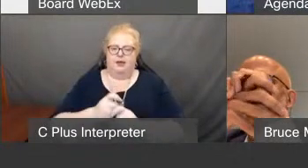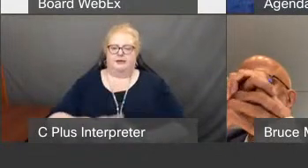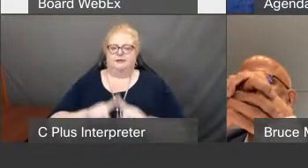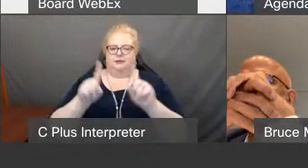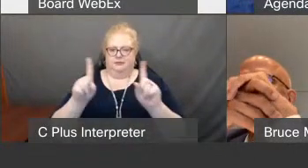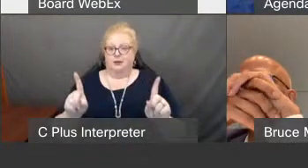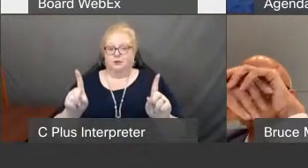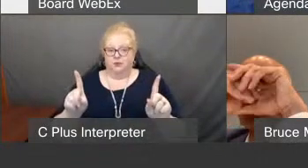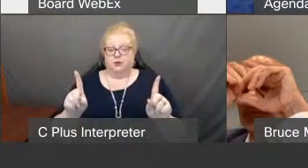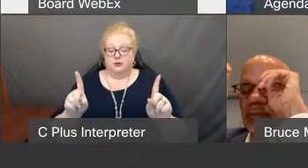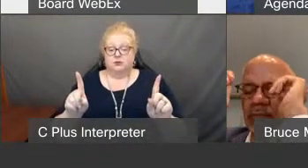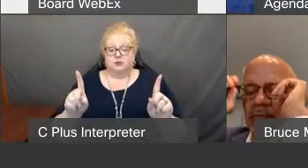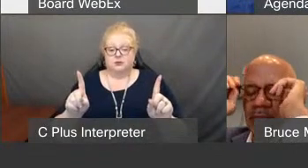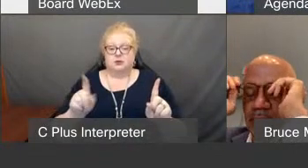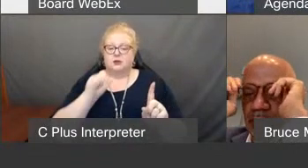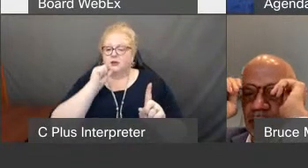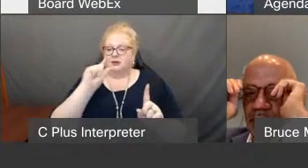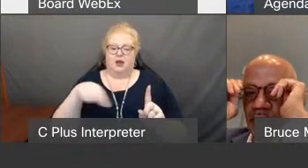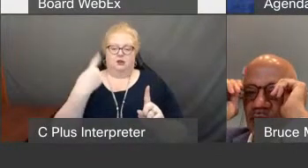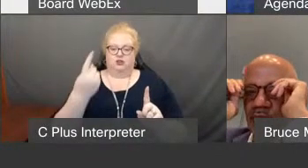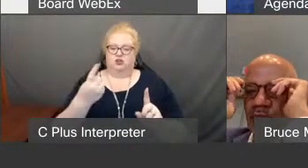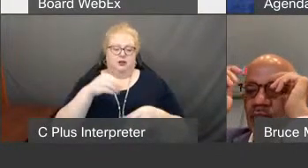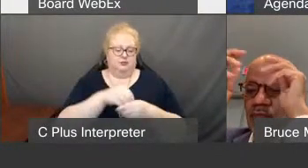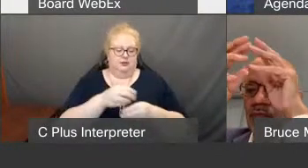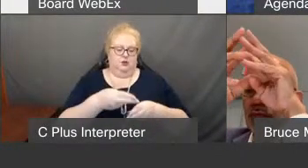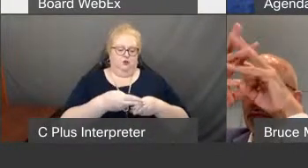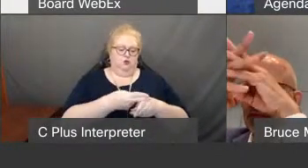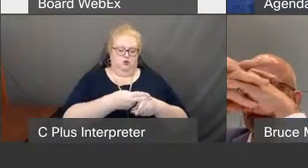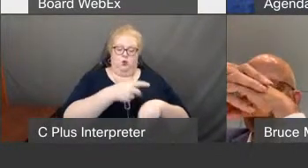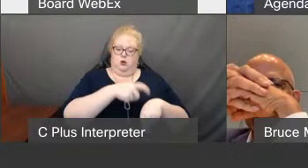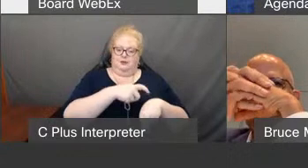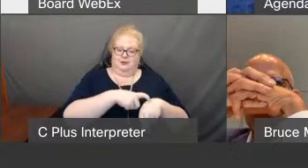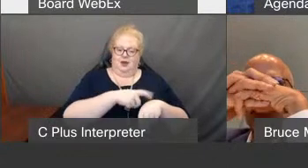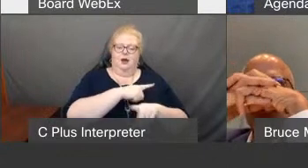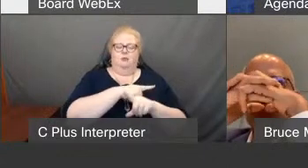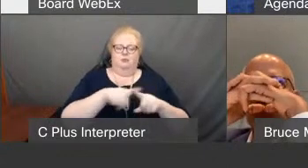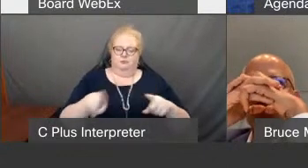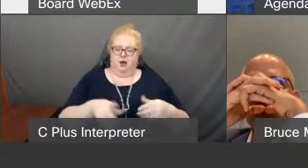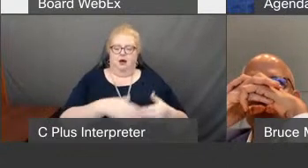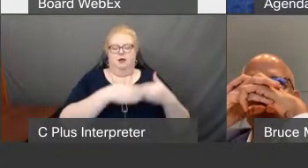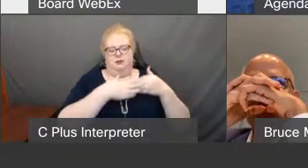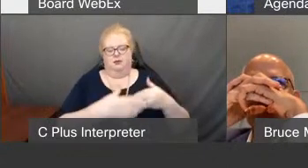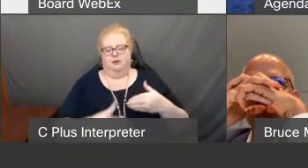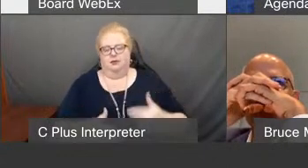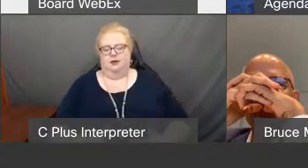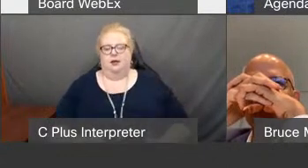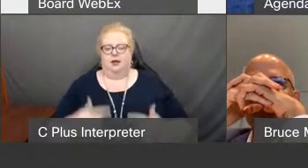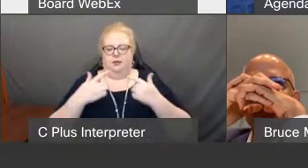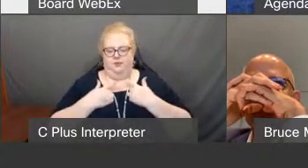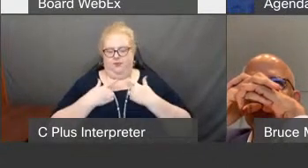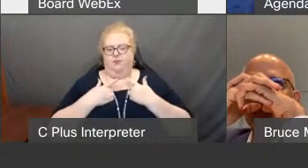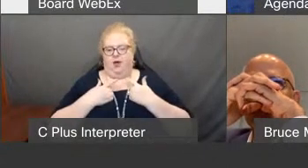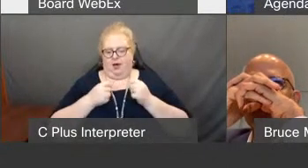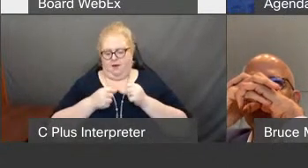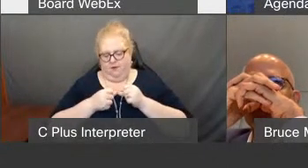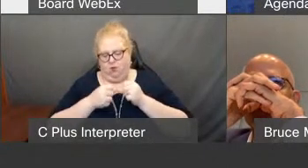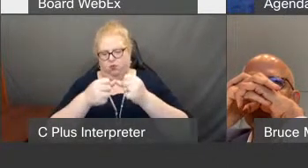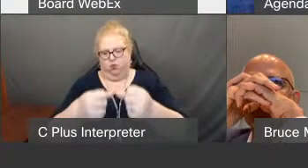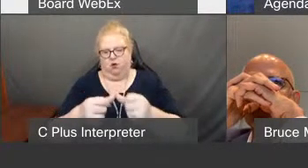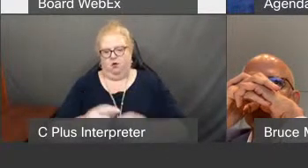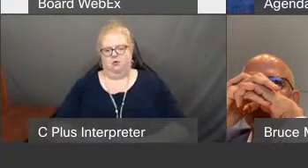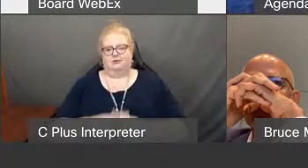it makes not only a short-term difference, but it makes a lifelong difference in almost every